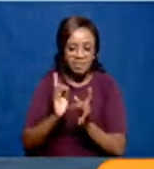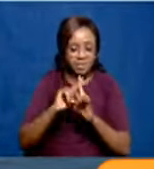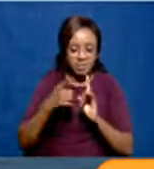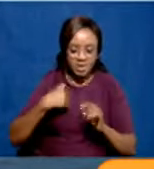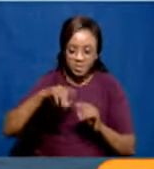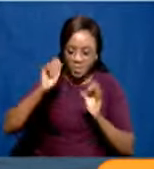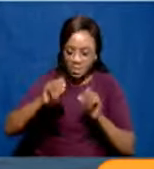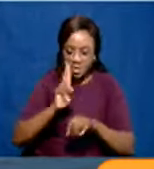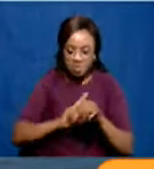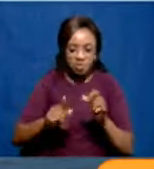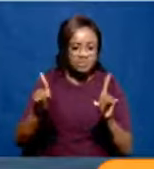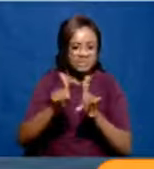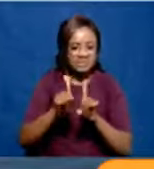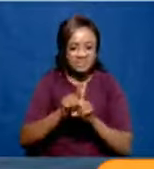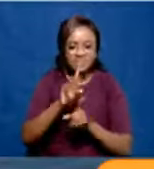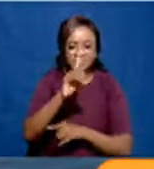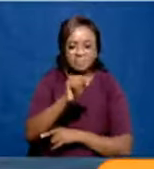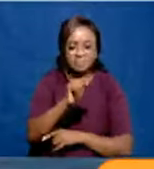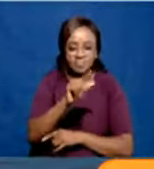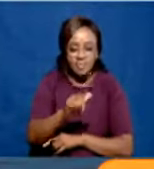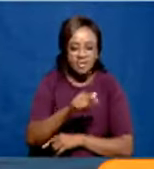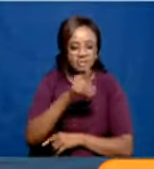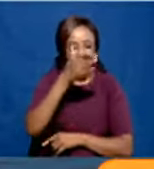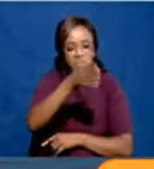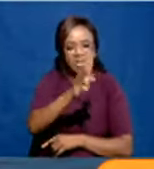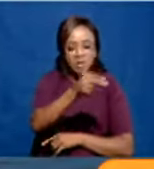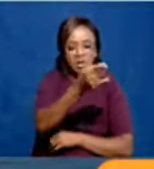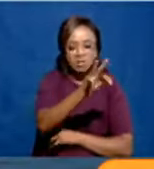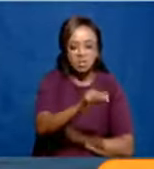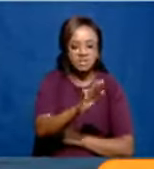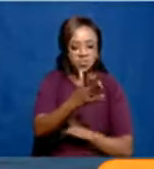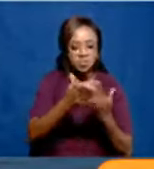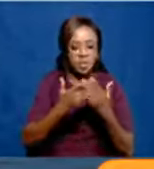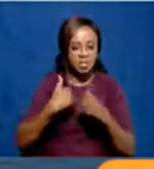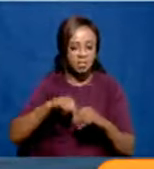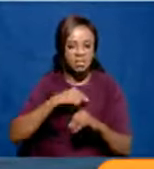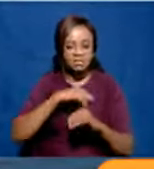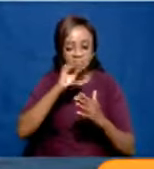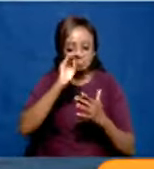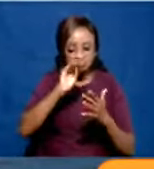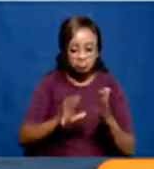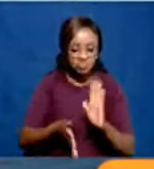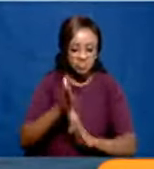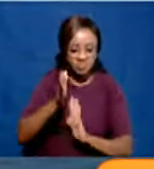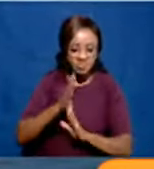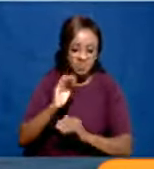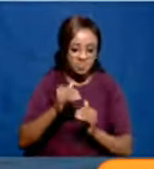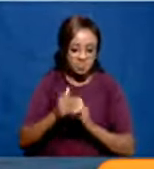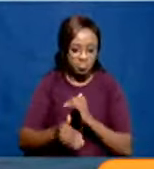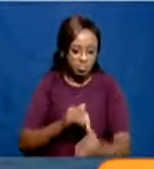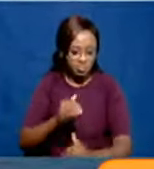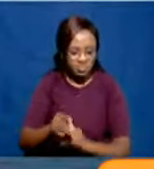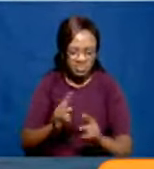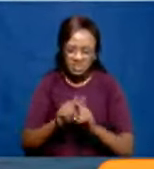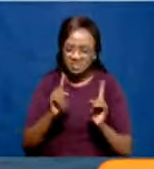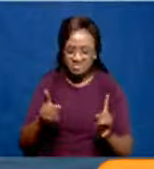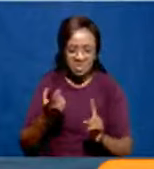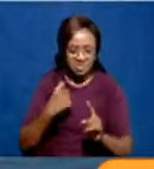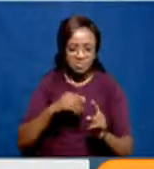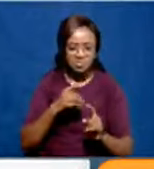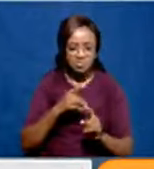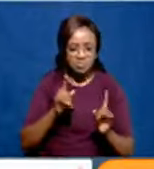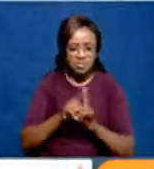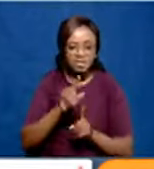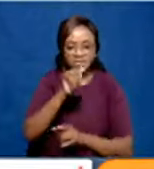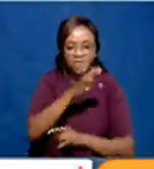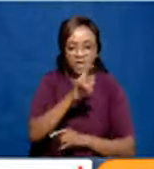using the same database that we have within NHIF to be able to hasten that process. But however, the Act specifically says that